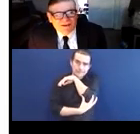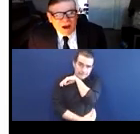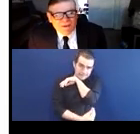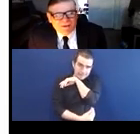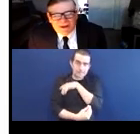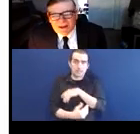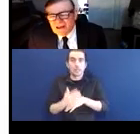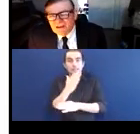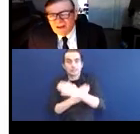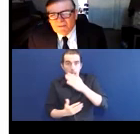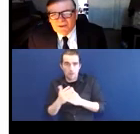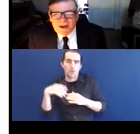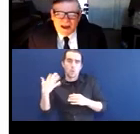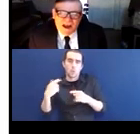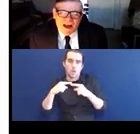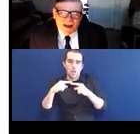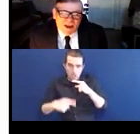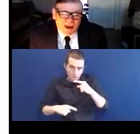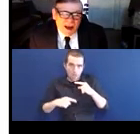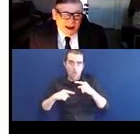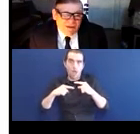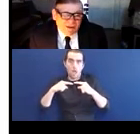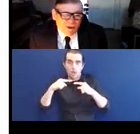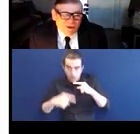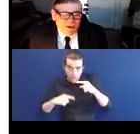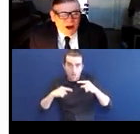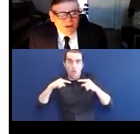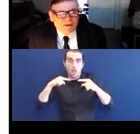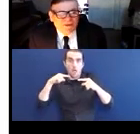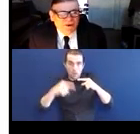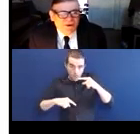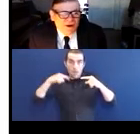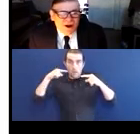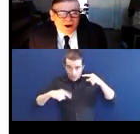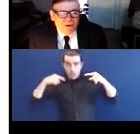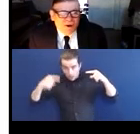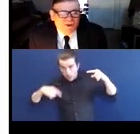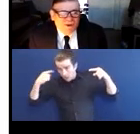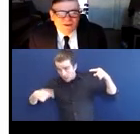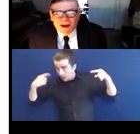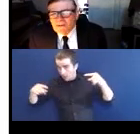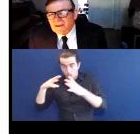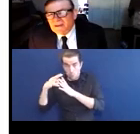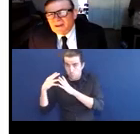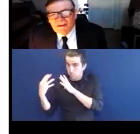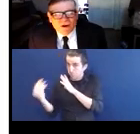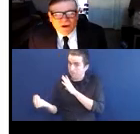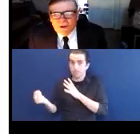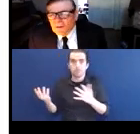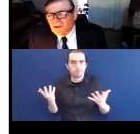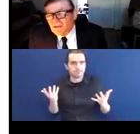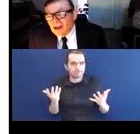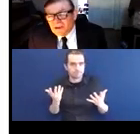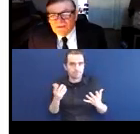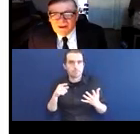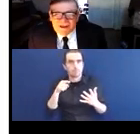it, Department for International Development in the UK, now called the Department for Commonwealth and Development, Foreign